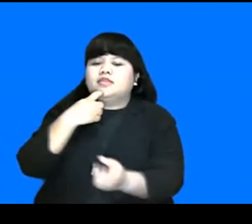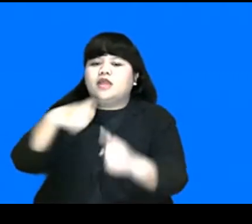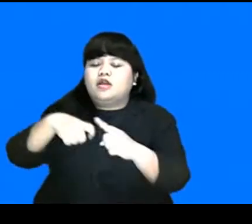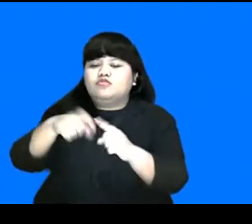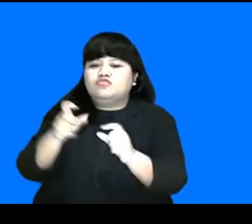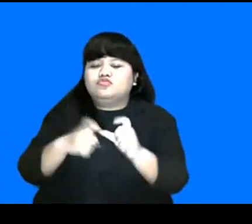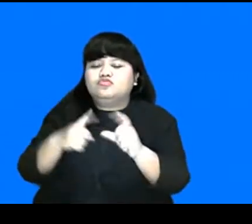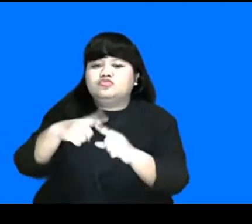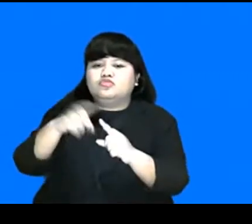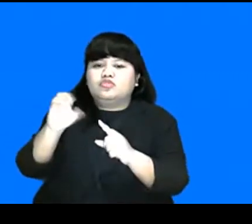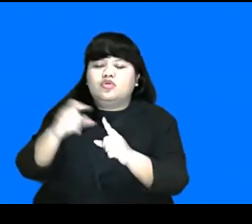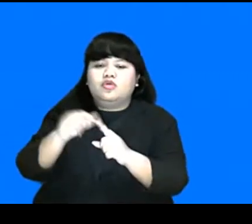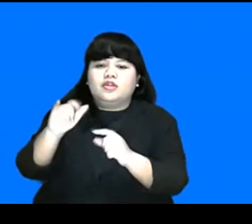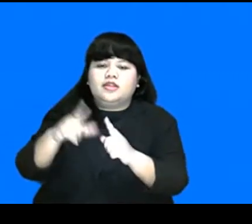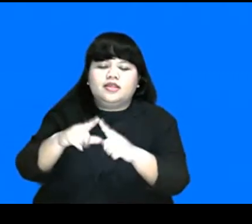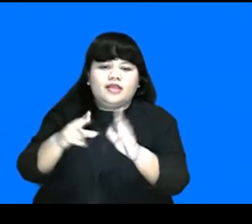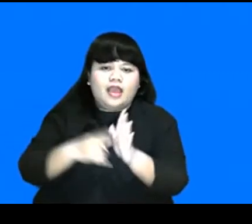advocate